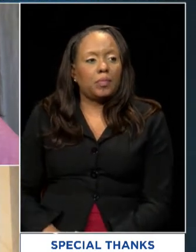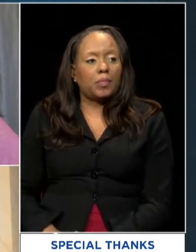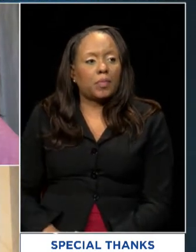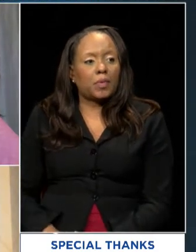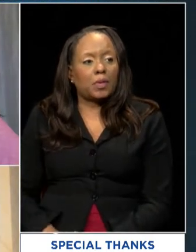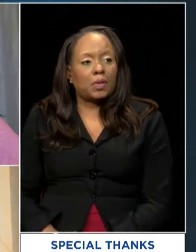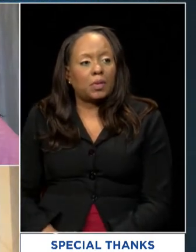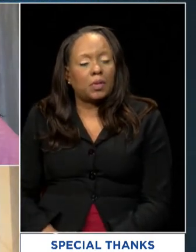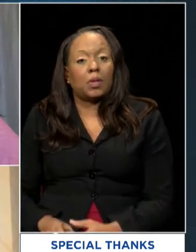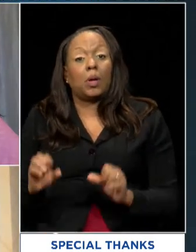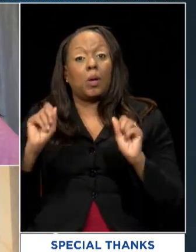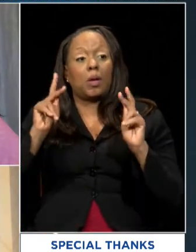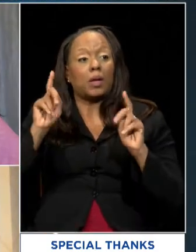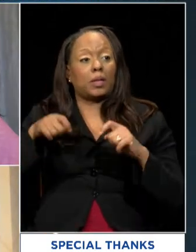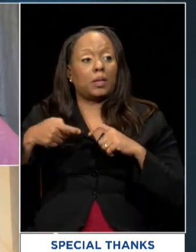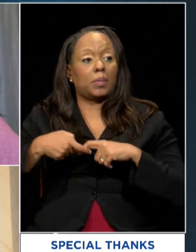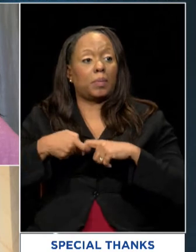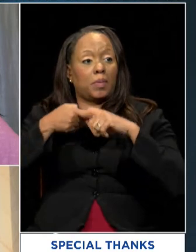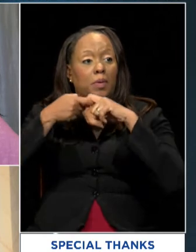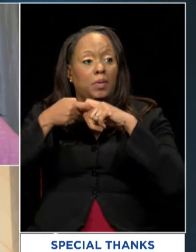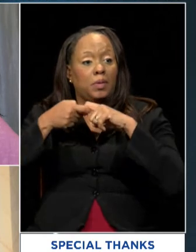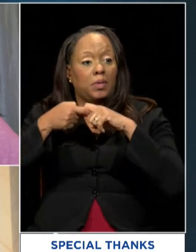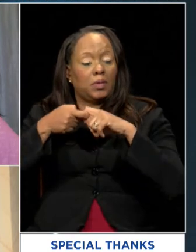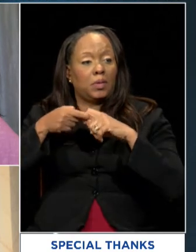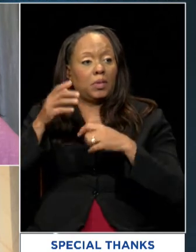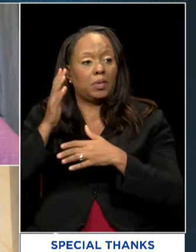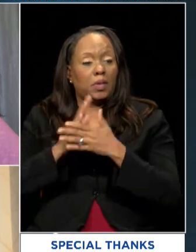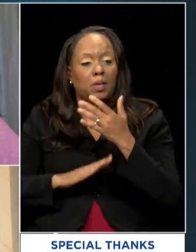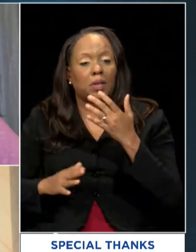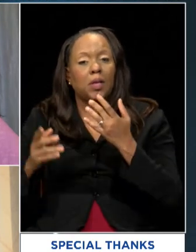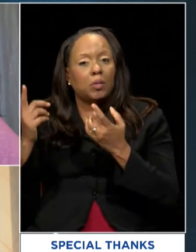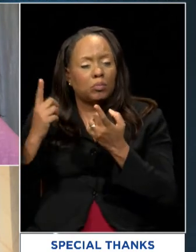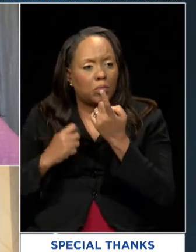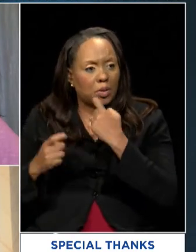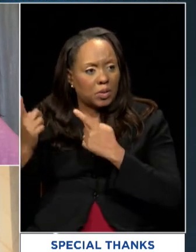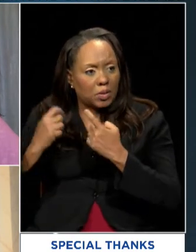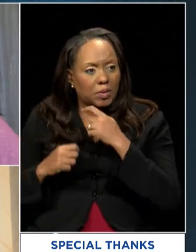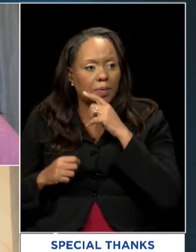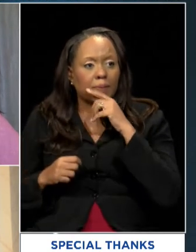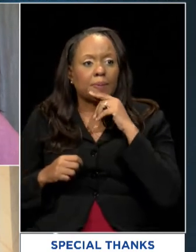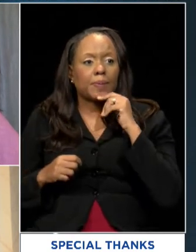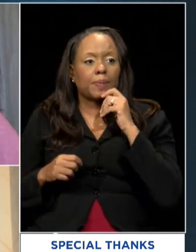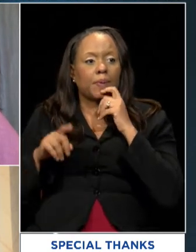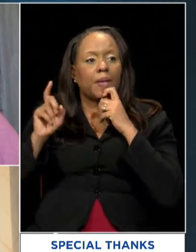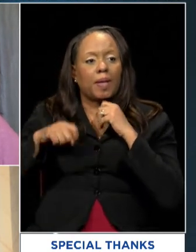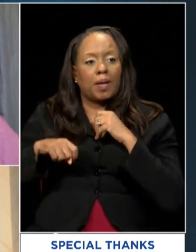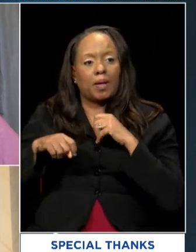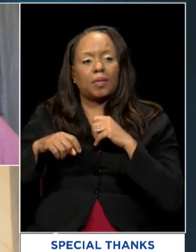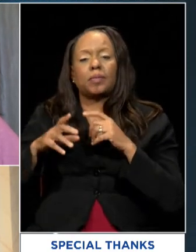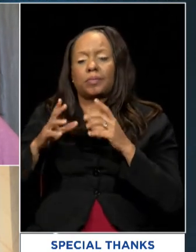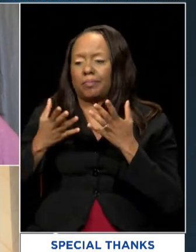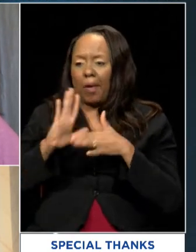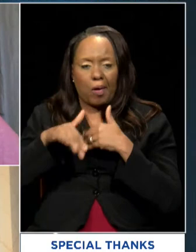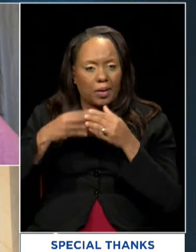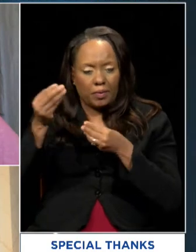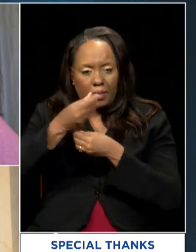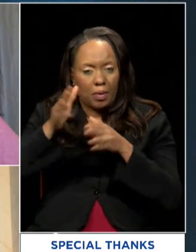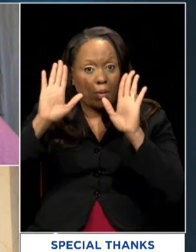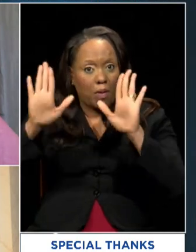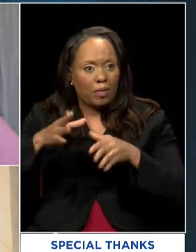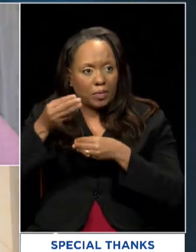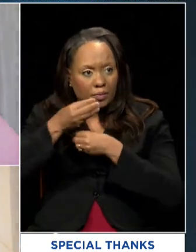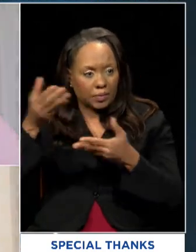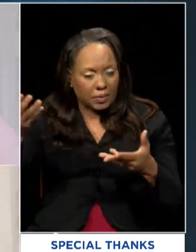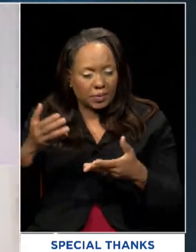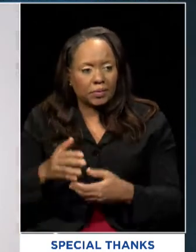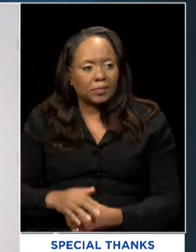need to pause and just take some questions from our viewers, because we did ask them, so I have to, the information is great, but I have